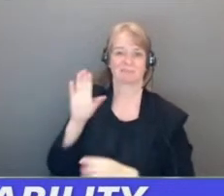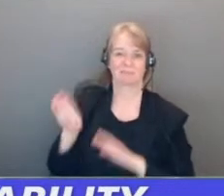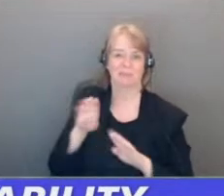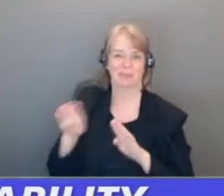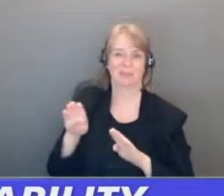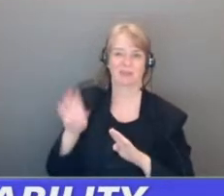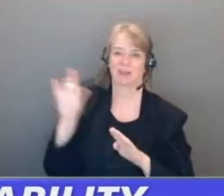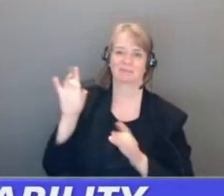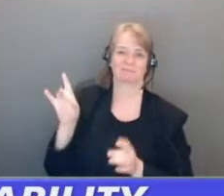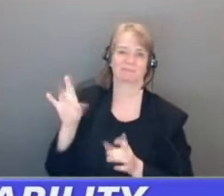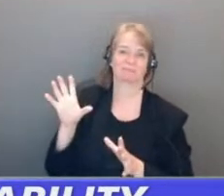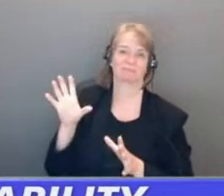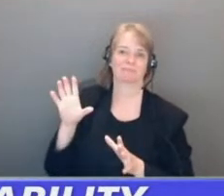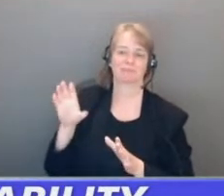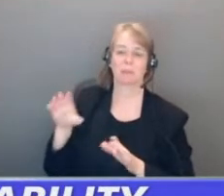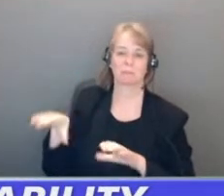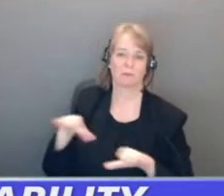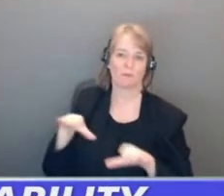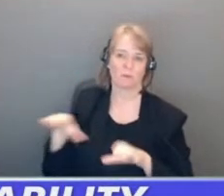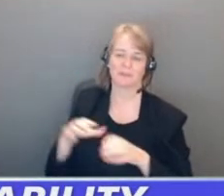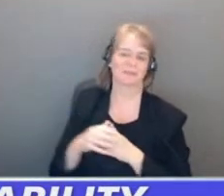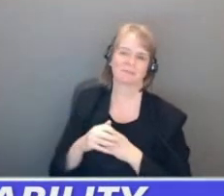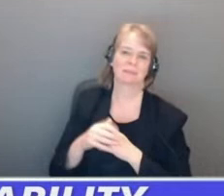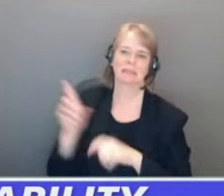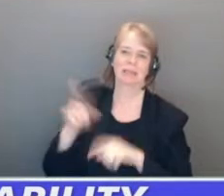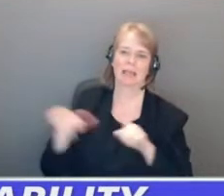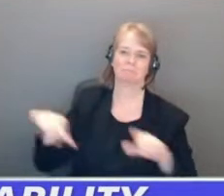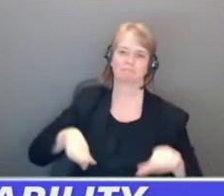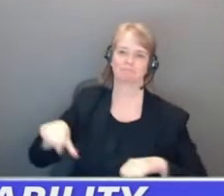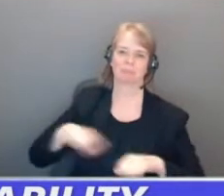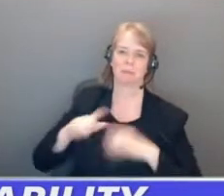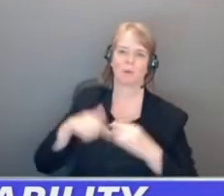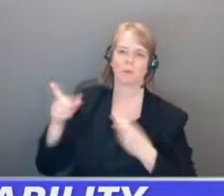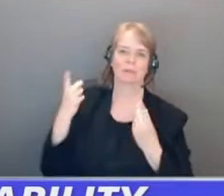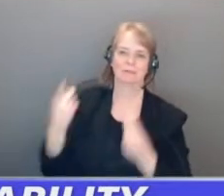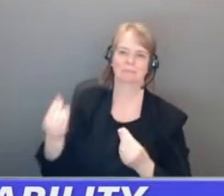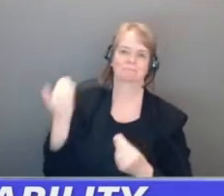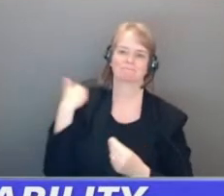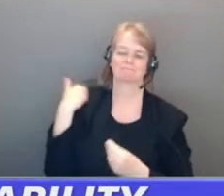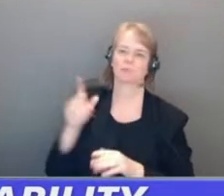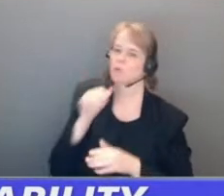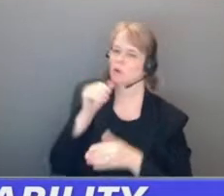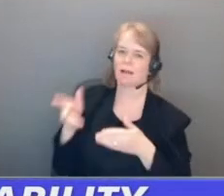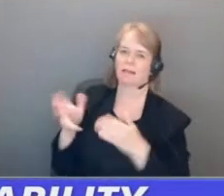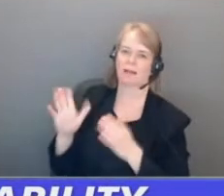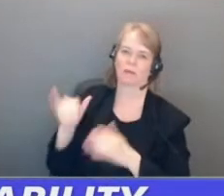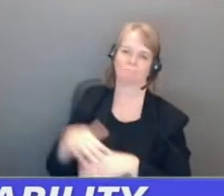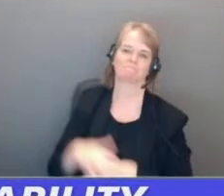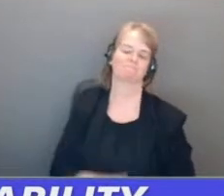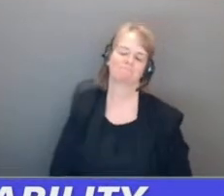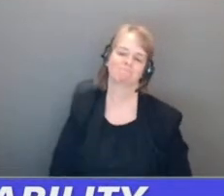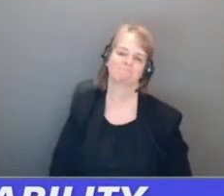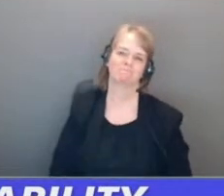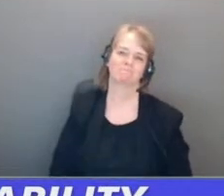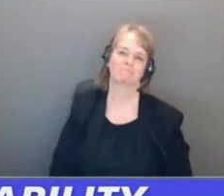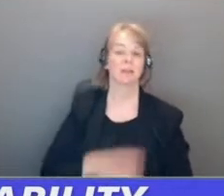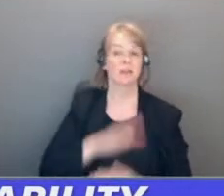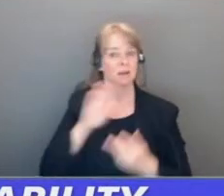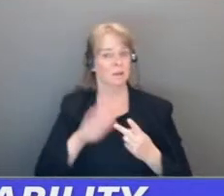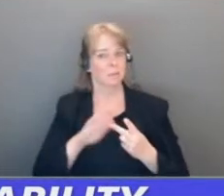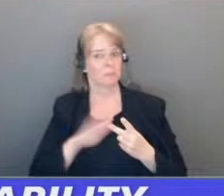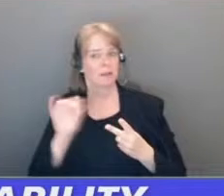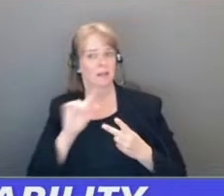Si je peux poser une question en français maintenant. Can I ask you another question in French now? You talked to my colleague,